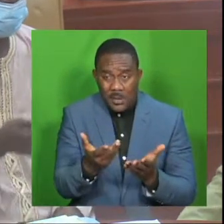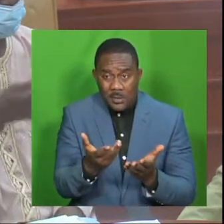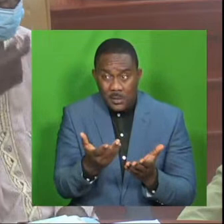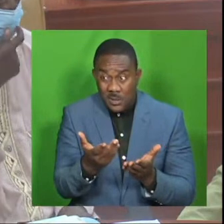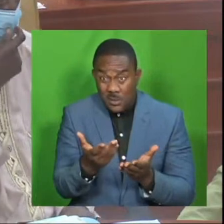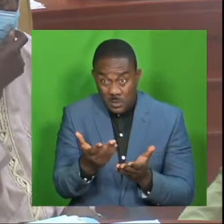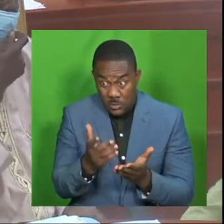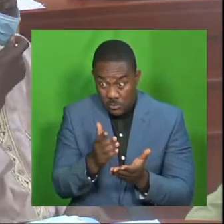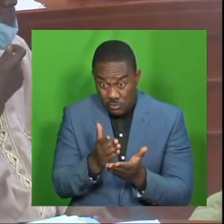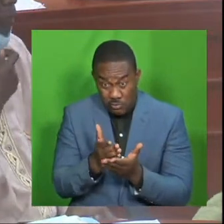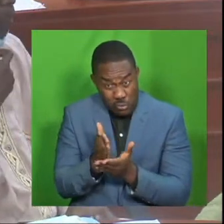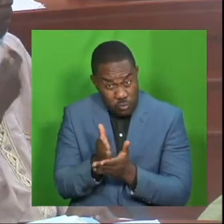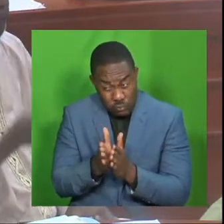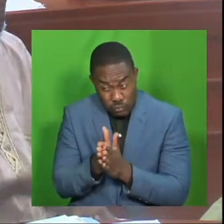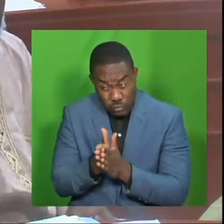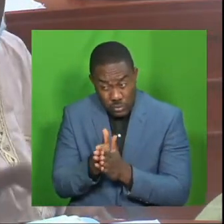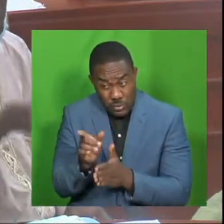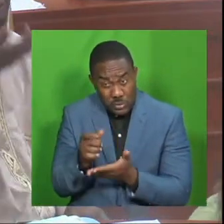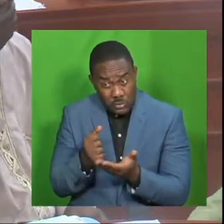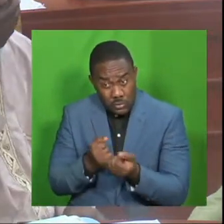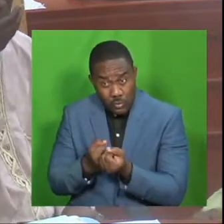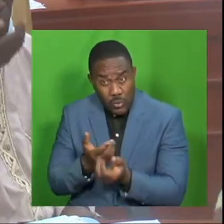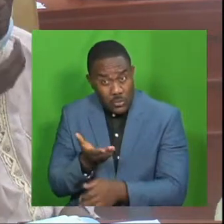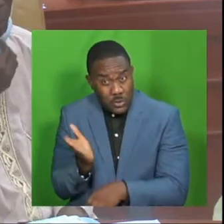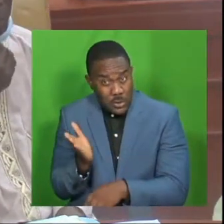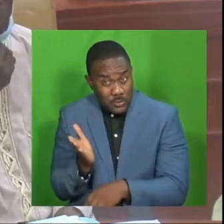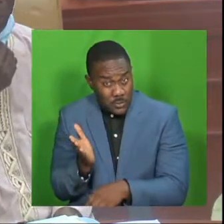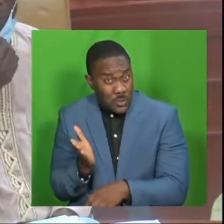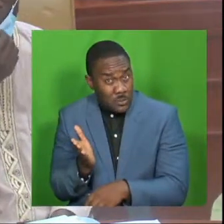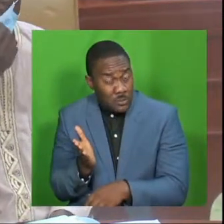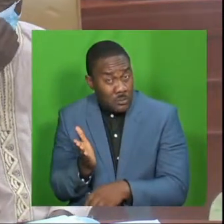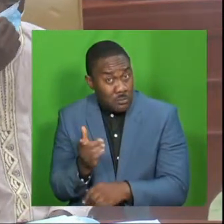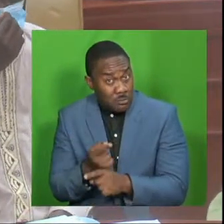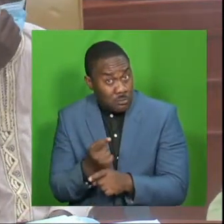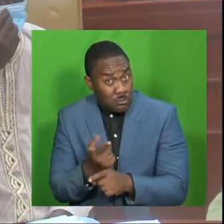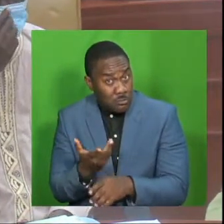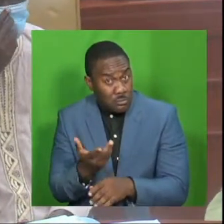the interest of the people that are supposed to benefit?